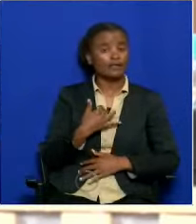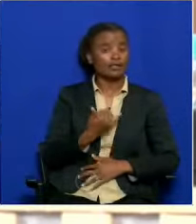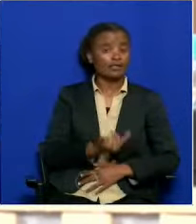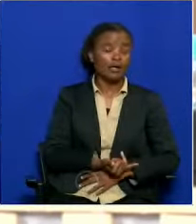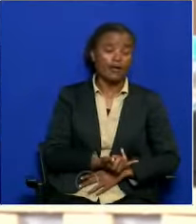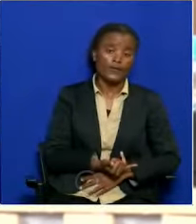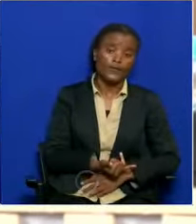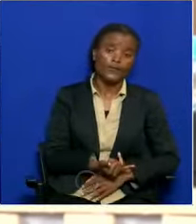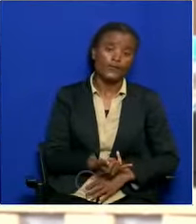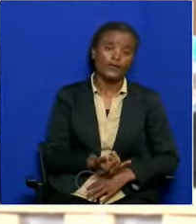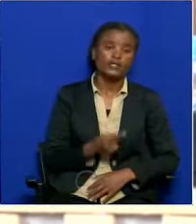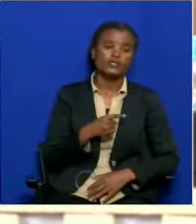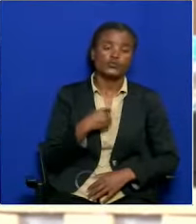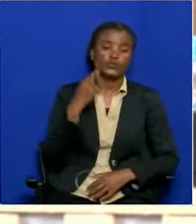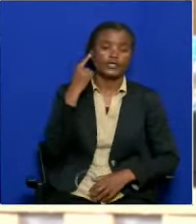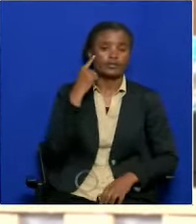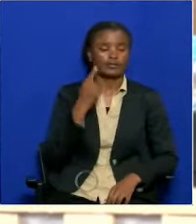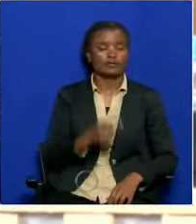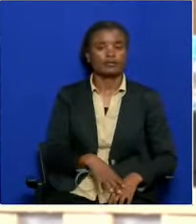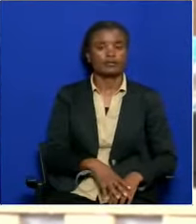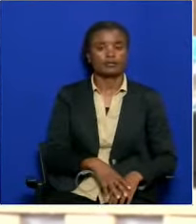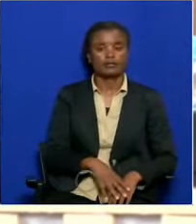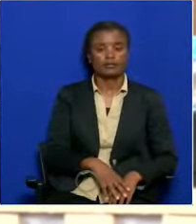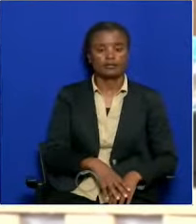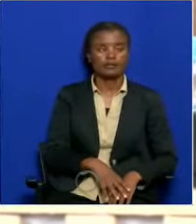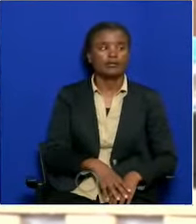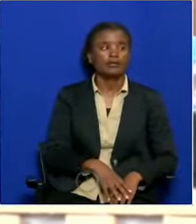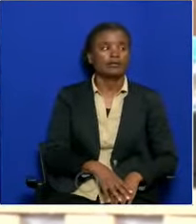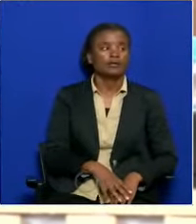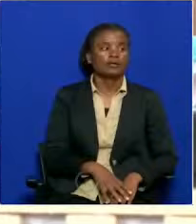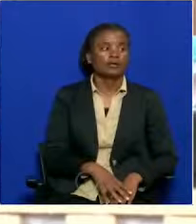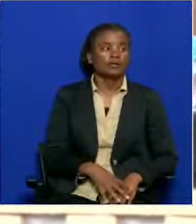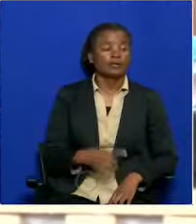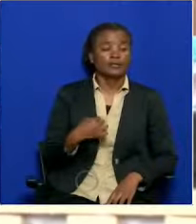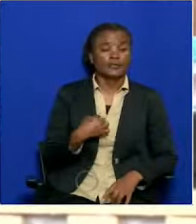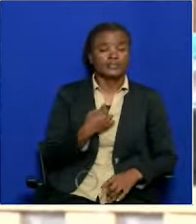think. What I was saying, we must